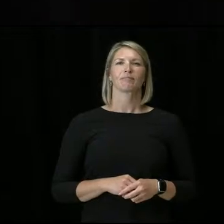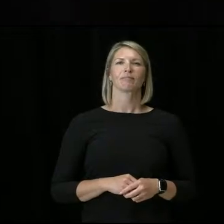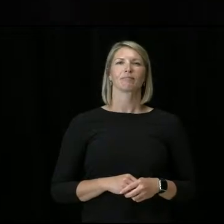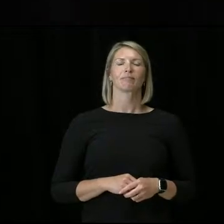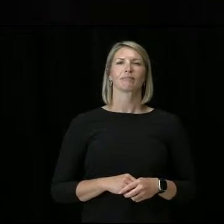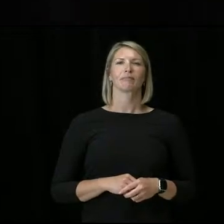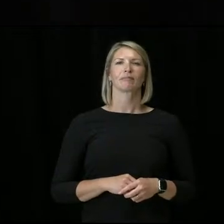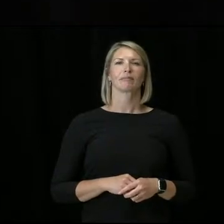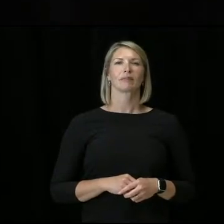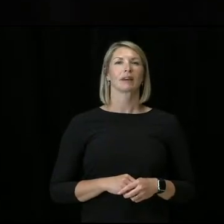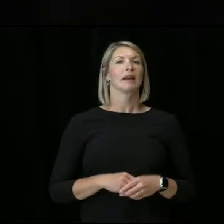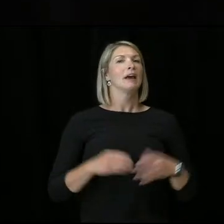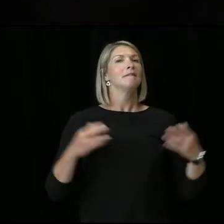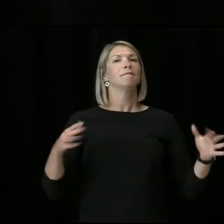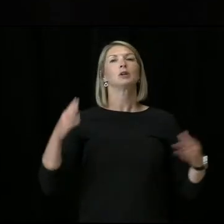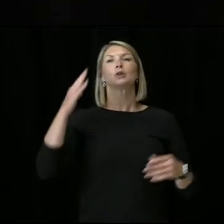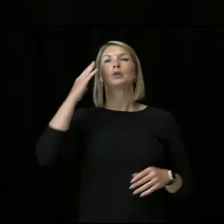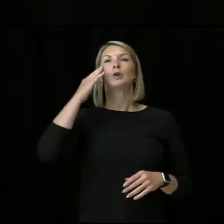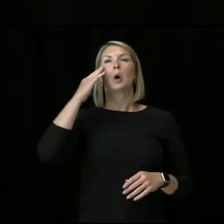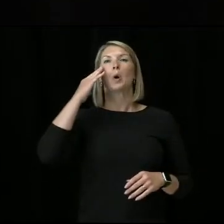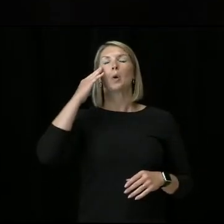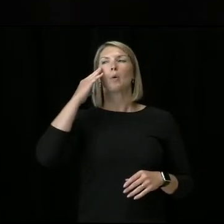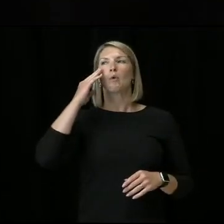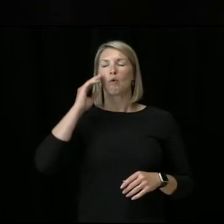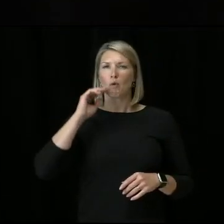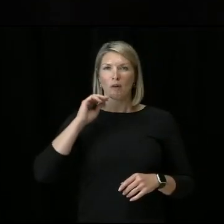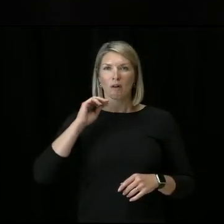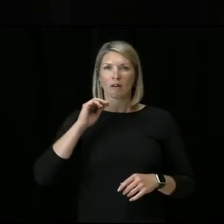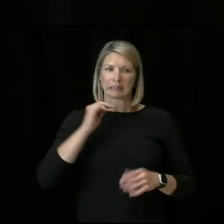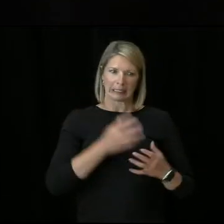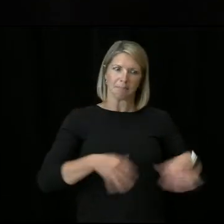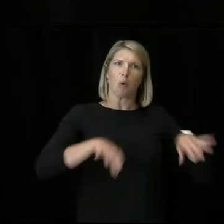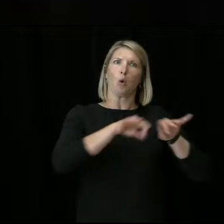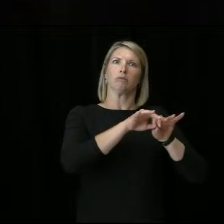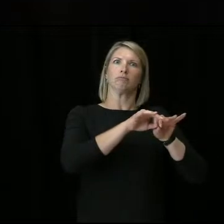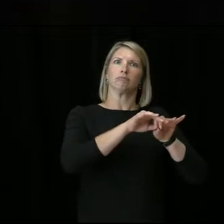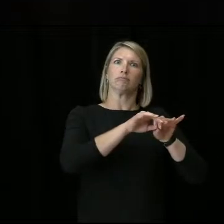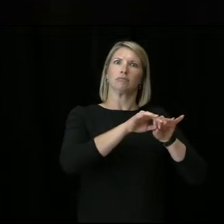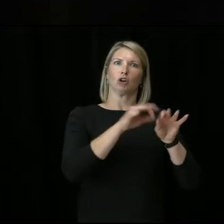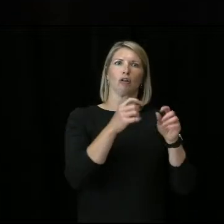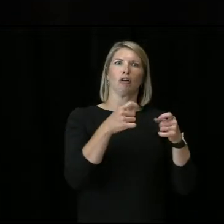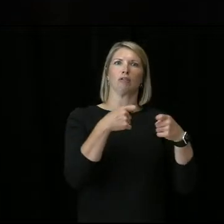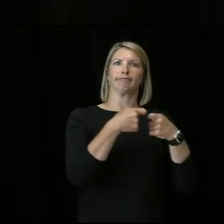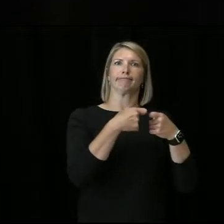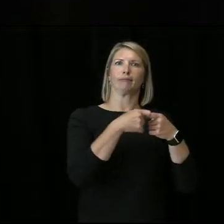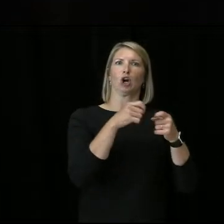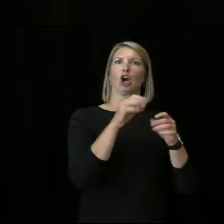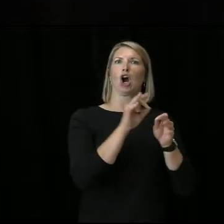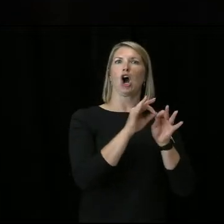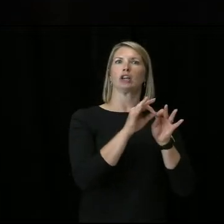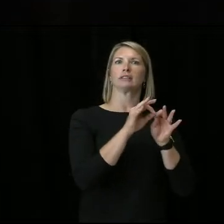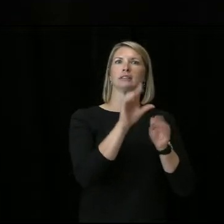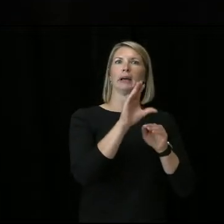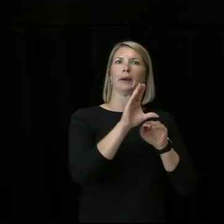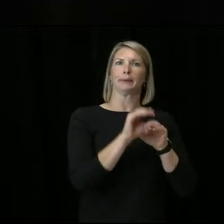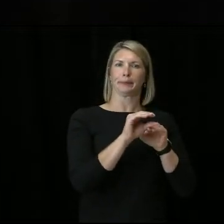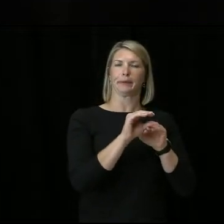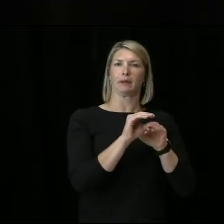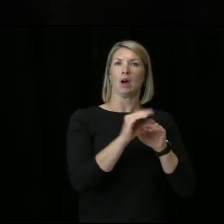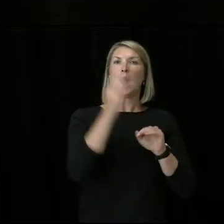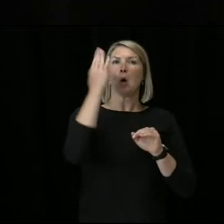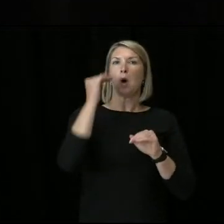We all know the significance of this day. The fact that, over a decade ago, this project was sanctioned